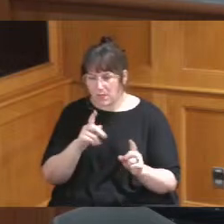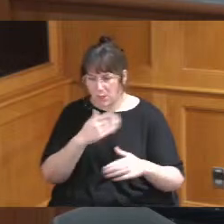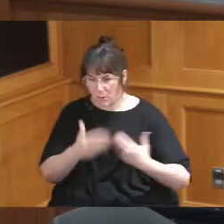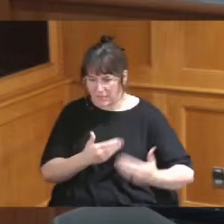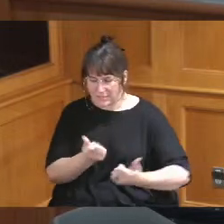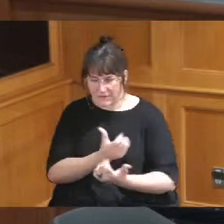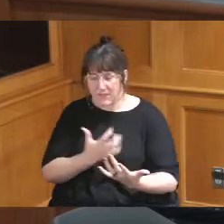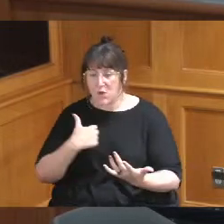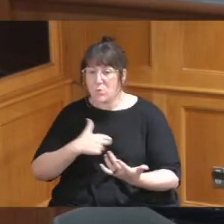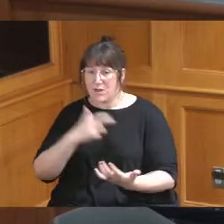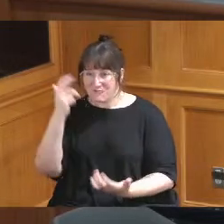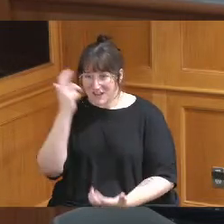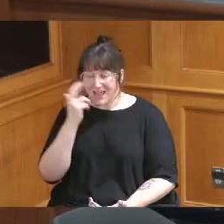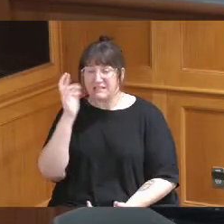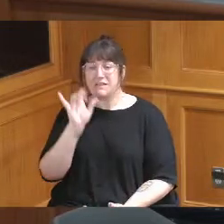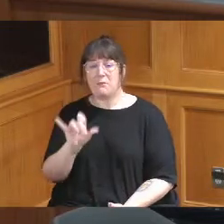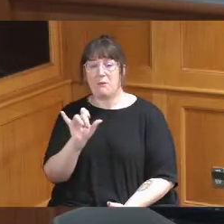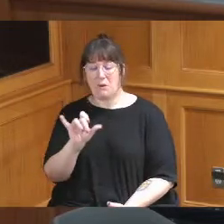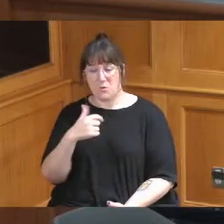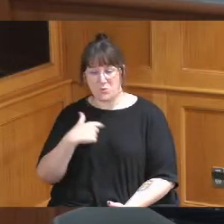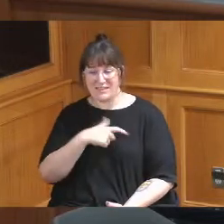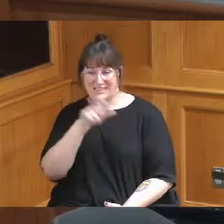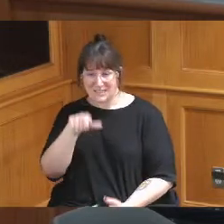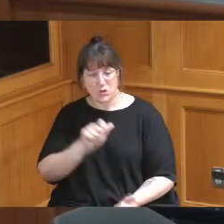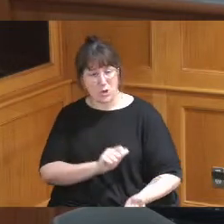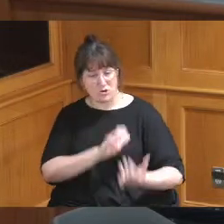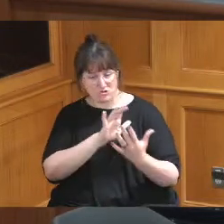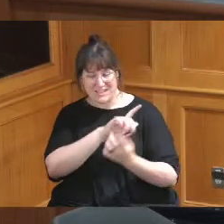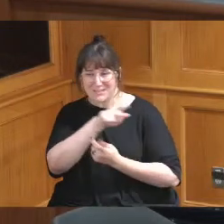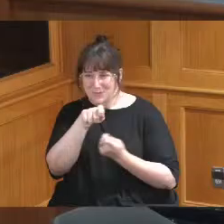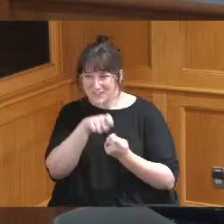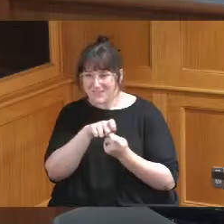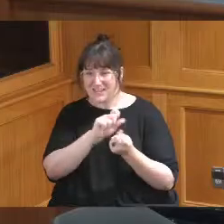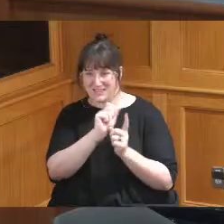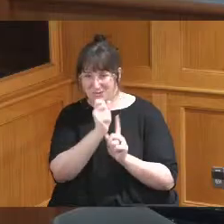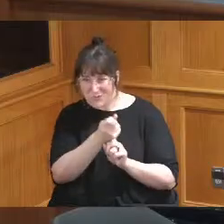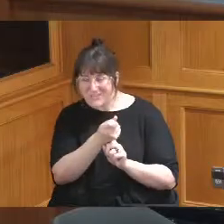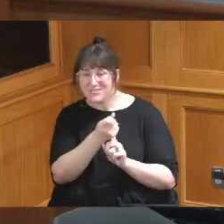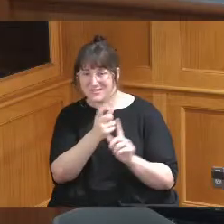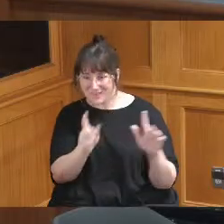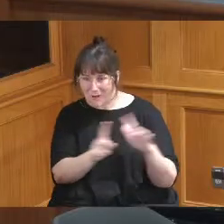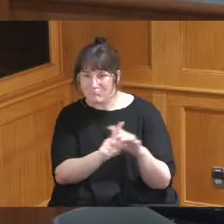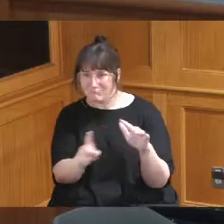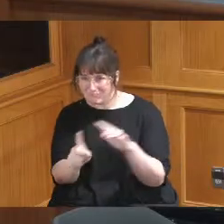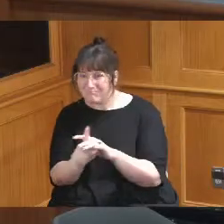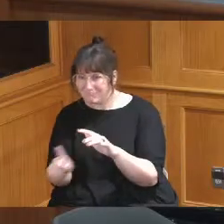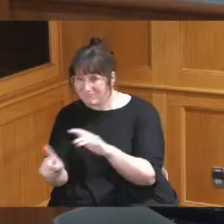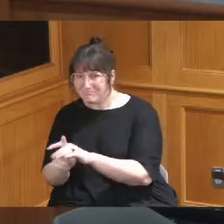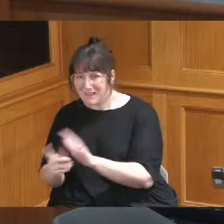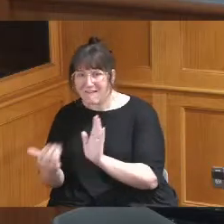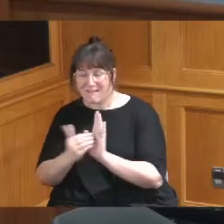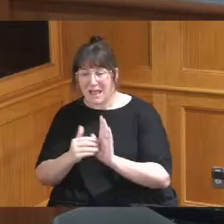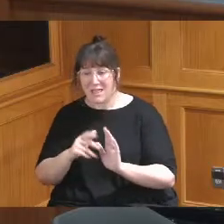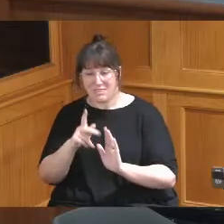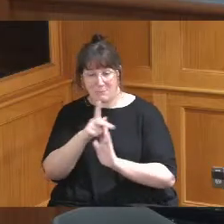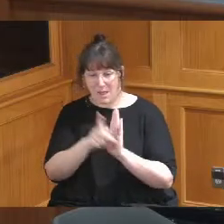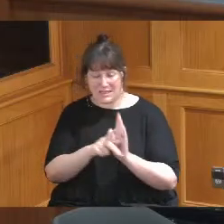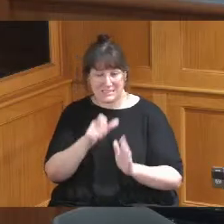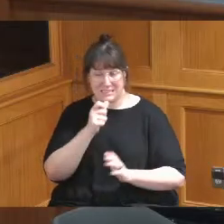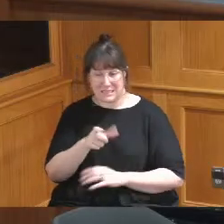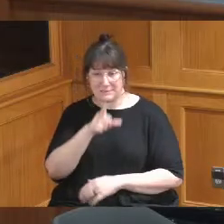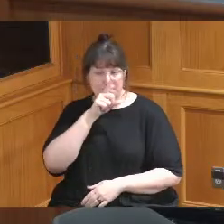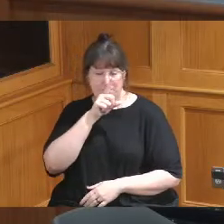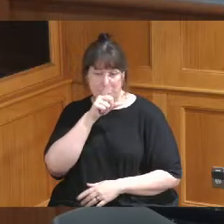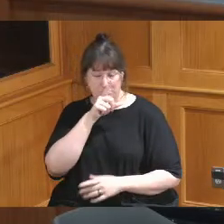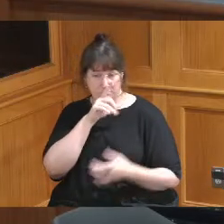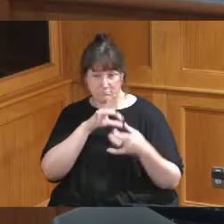we realized that there was a need to address some situational issues that had come up that were not covered by the policy, and